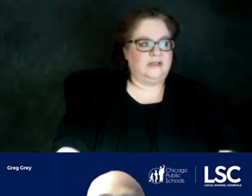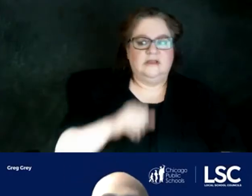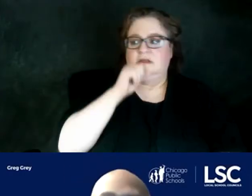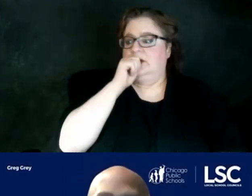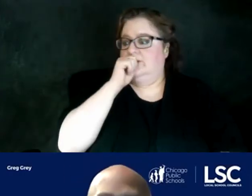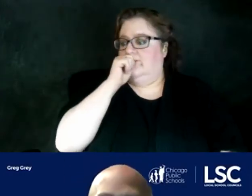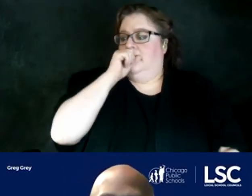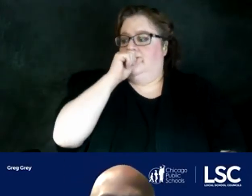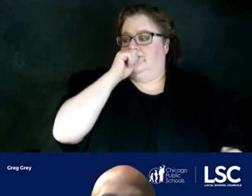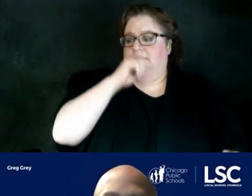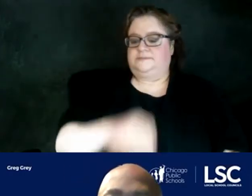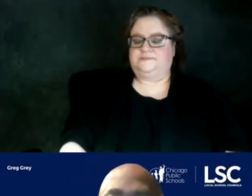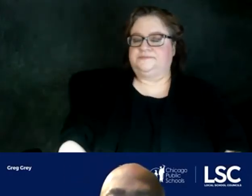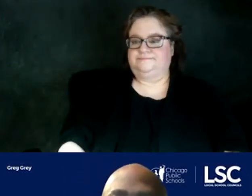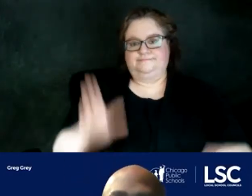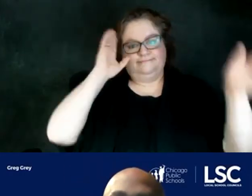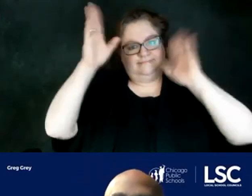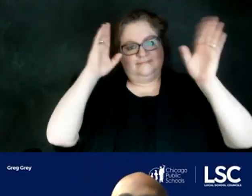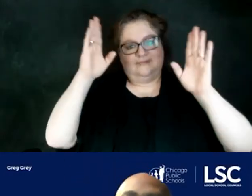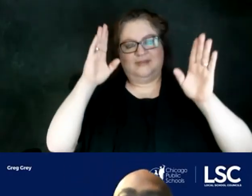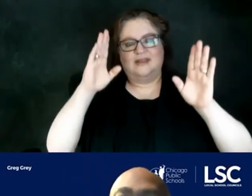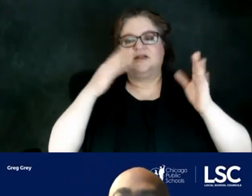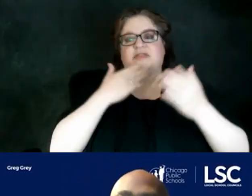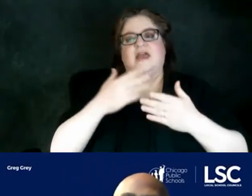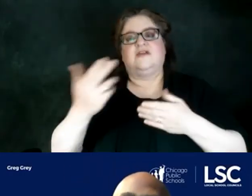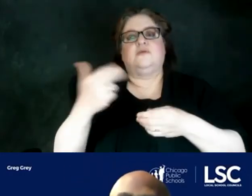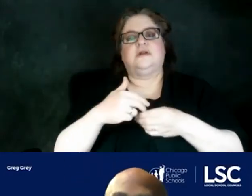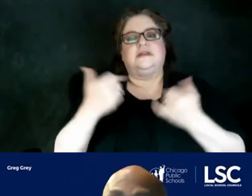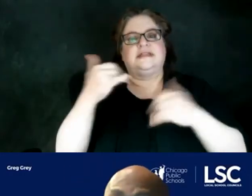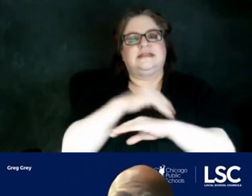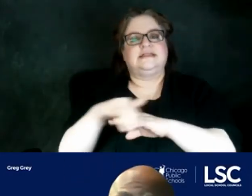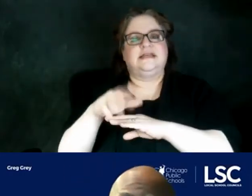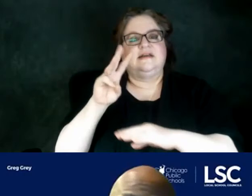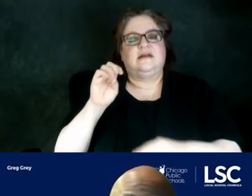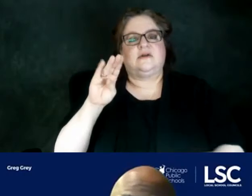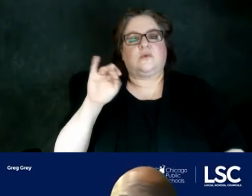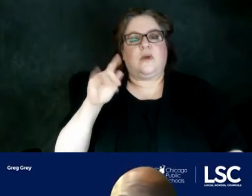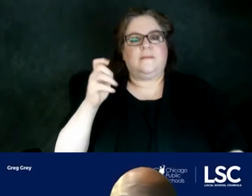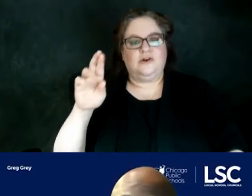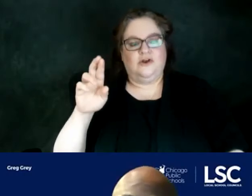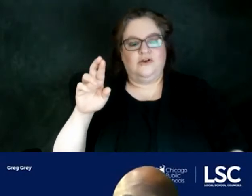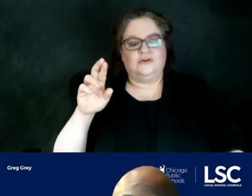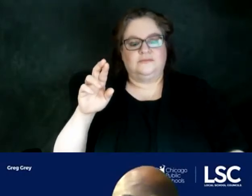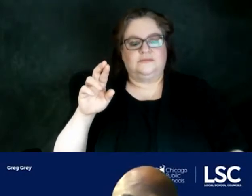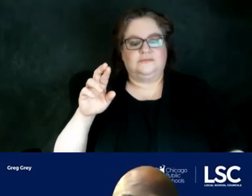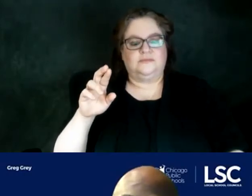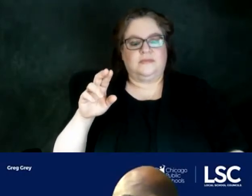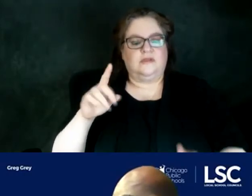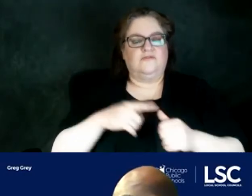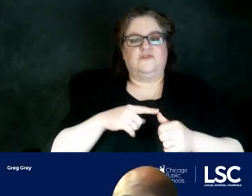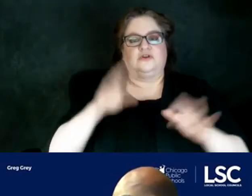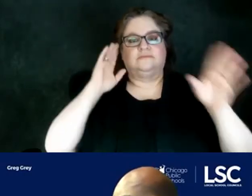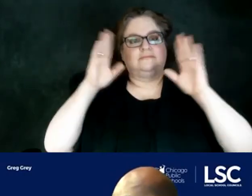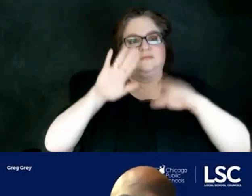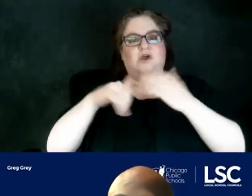everyone. Thank you, everyone, for participating in this evening's webinar and panel session. First up, just a big shout out to all the